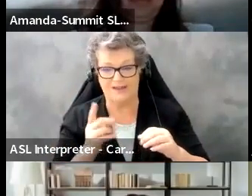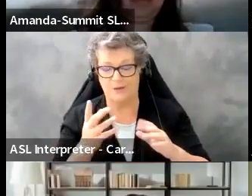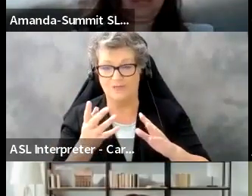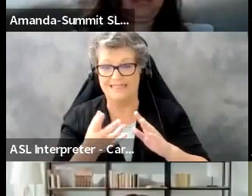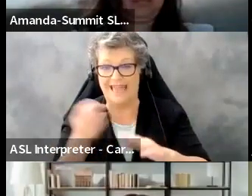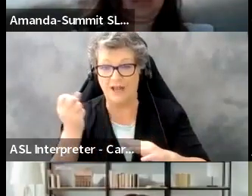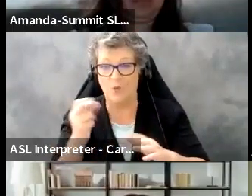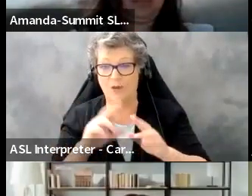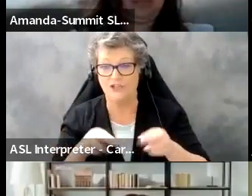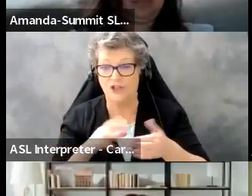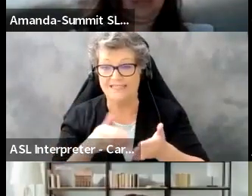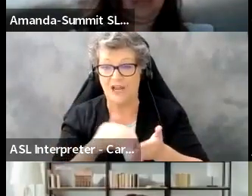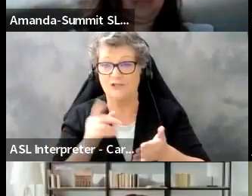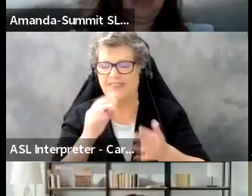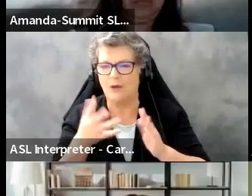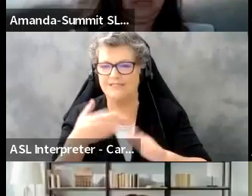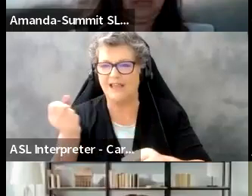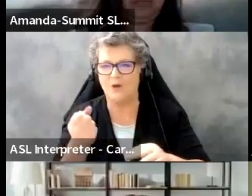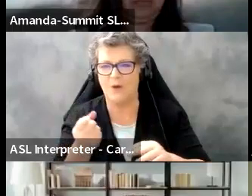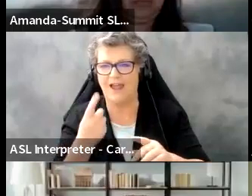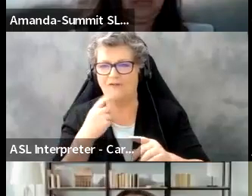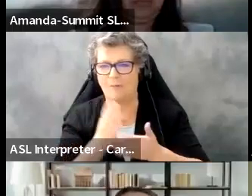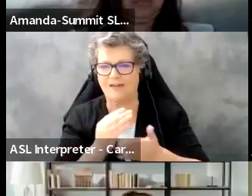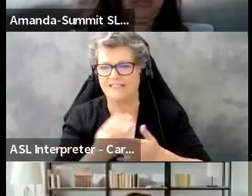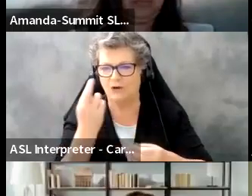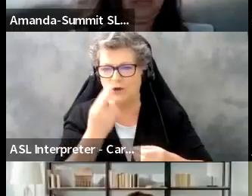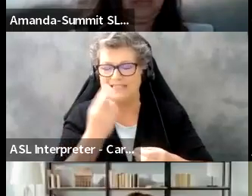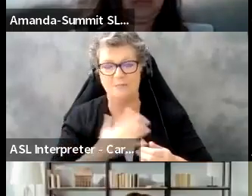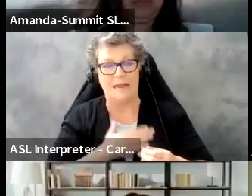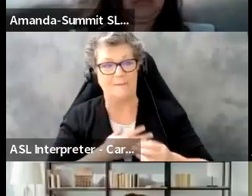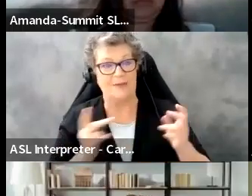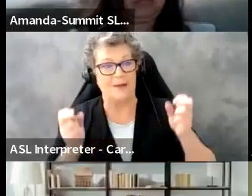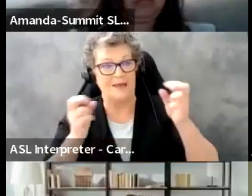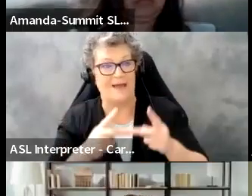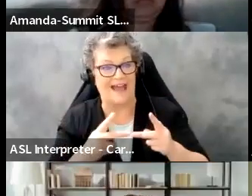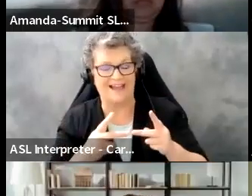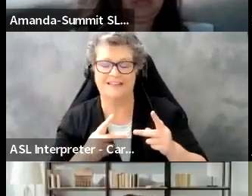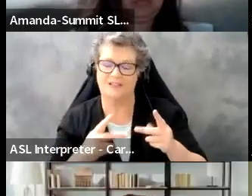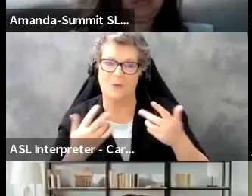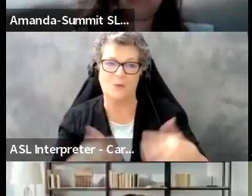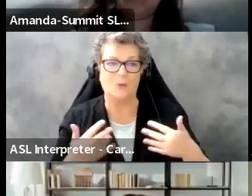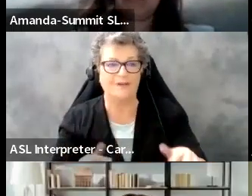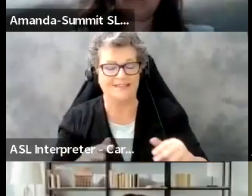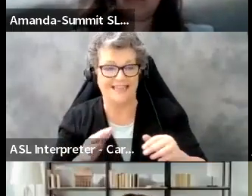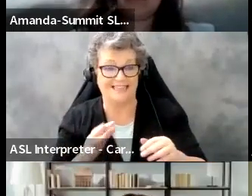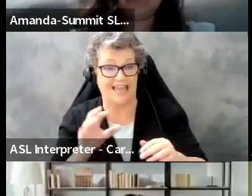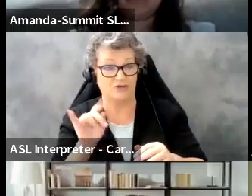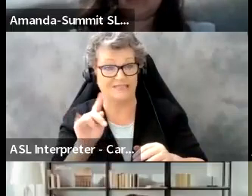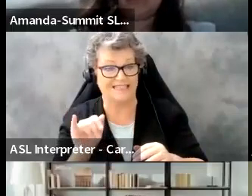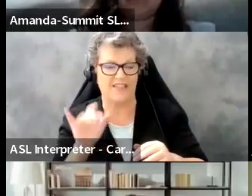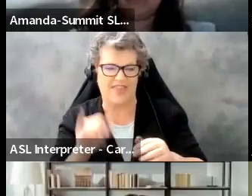as is amazing for our clients and our families. And hearing those stories is just like you said, Christy, it's really what it's all